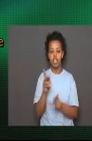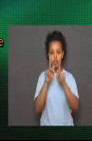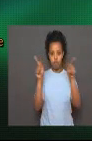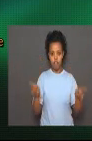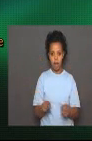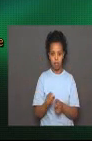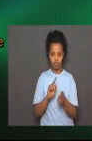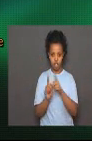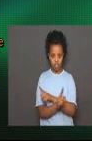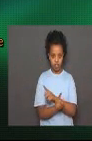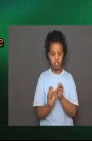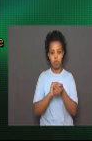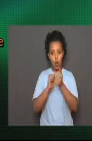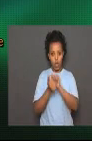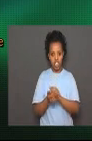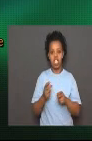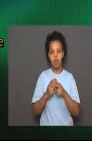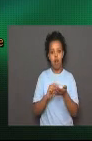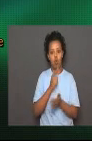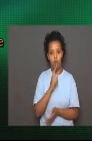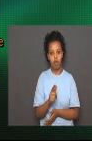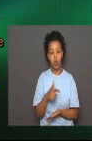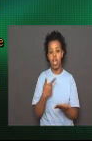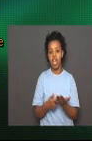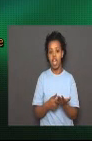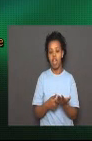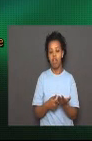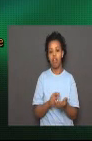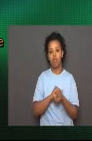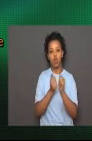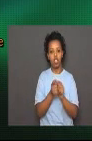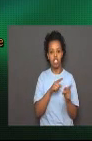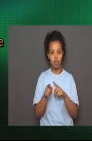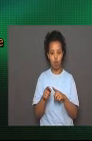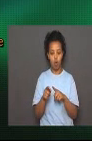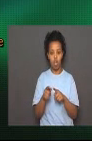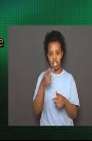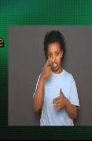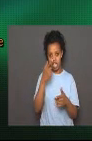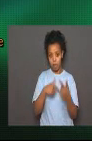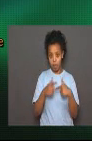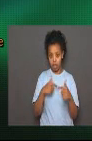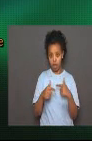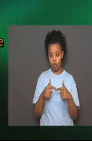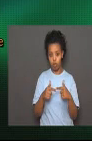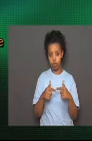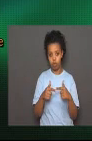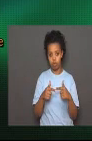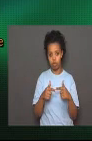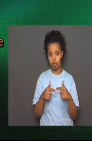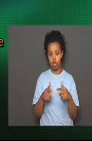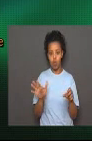frameshift mutations. These mutations result in the production of a